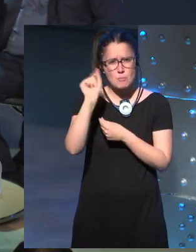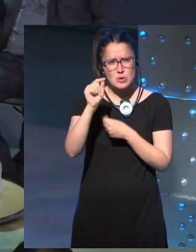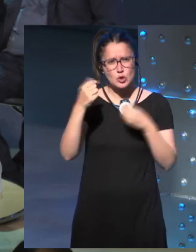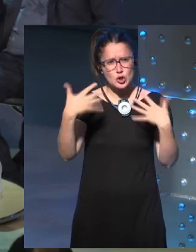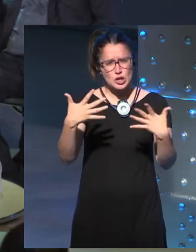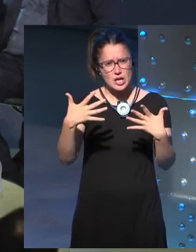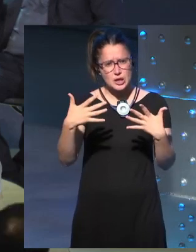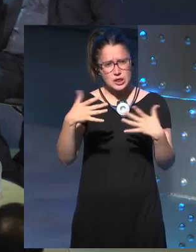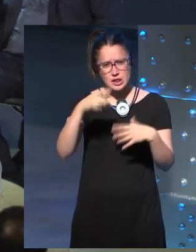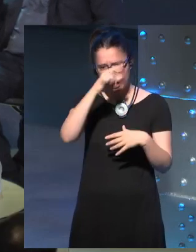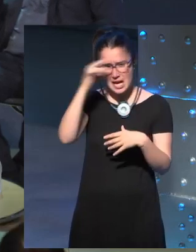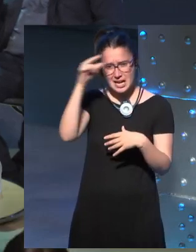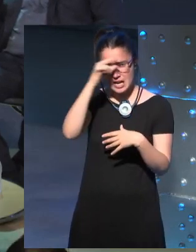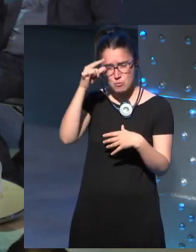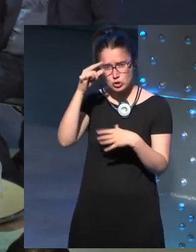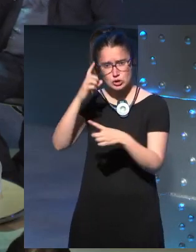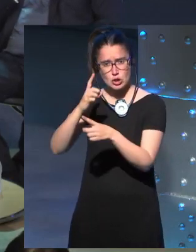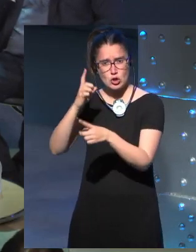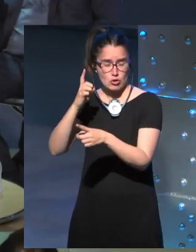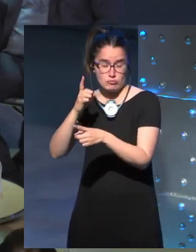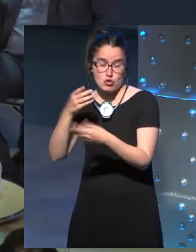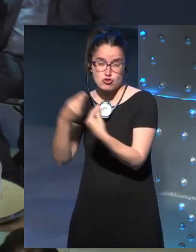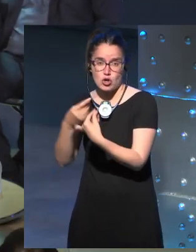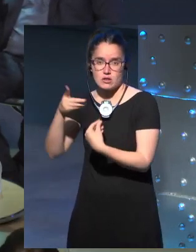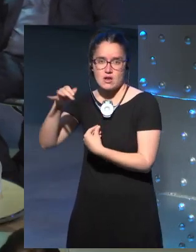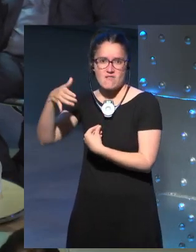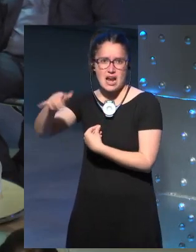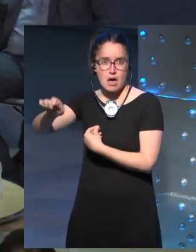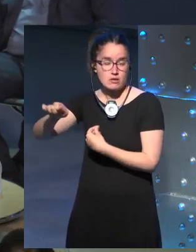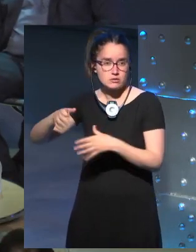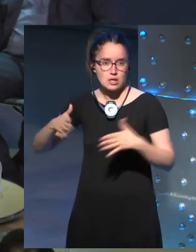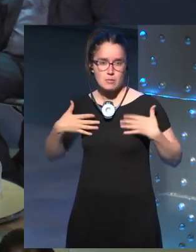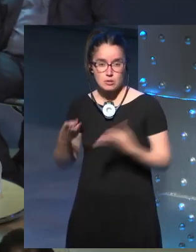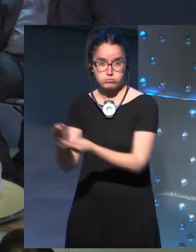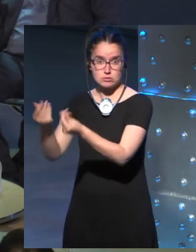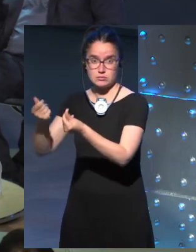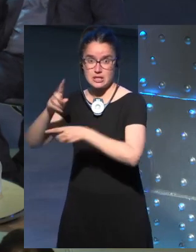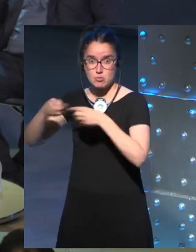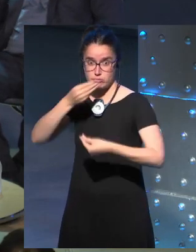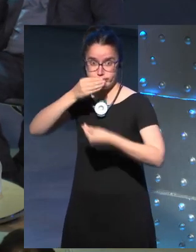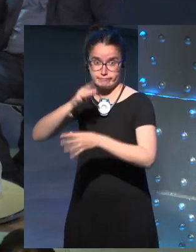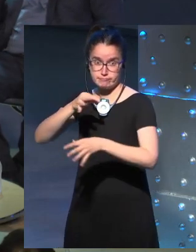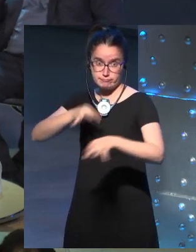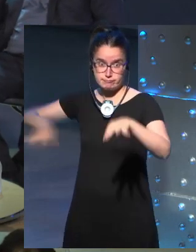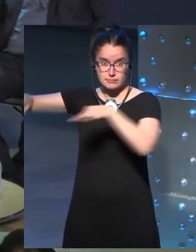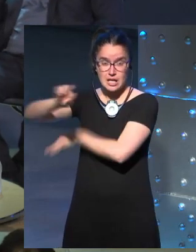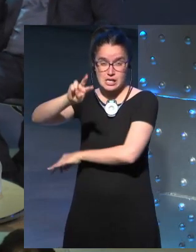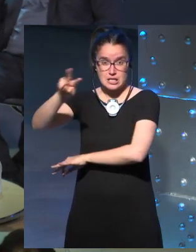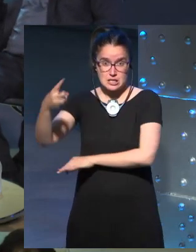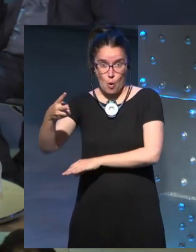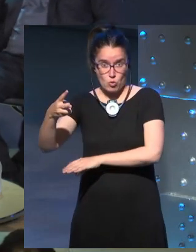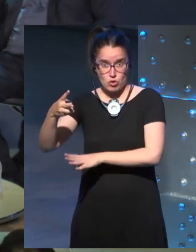minute 10, 11, Sergio Ramos with Dybala. Dybala disappeared of the game. He